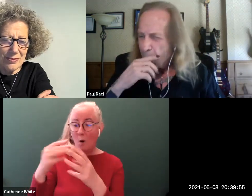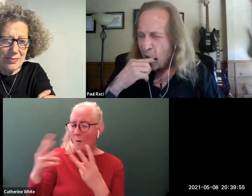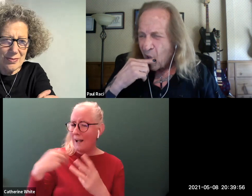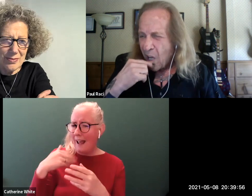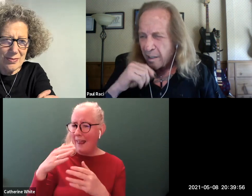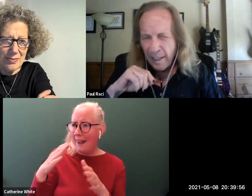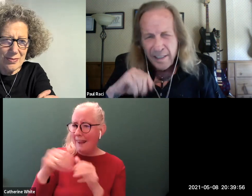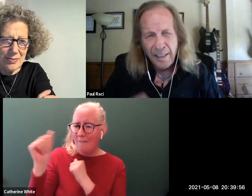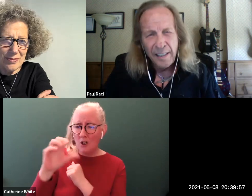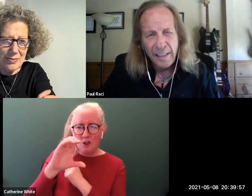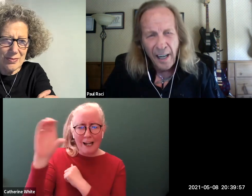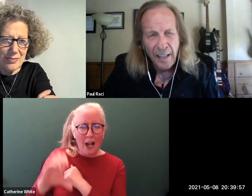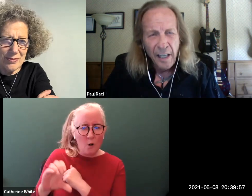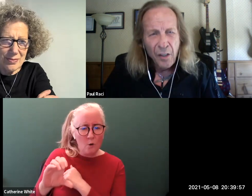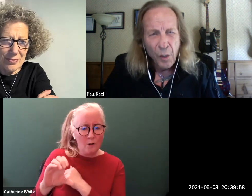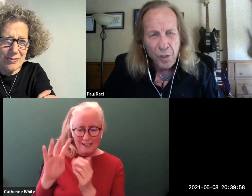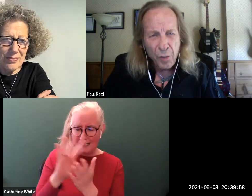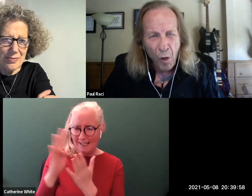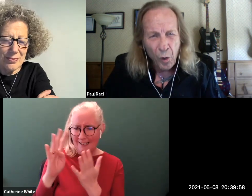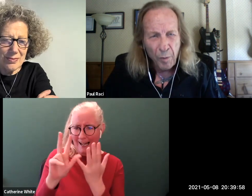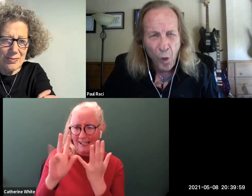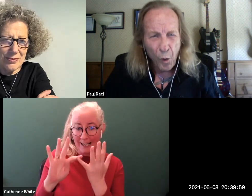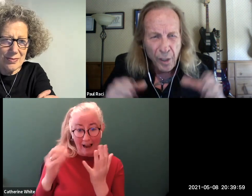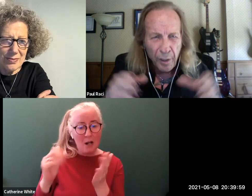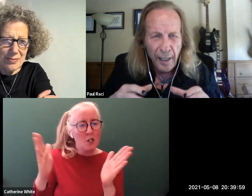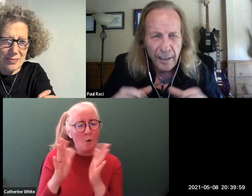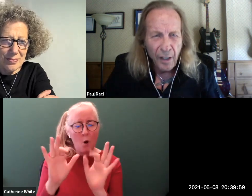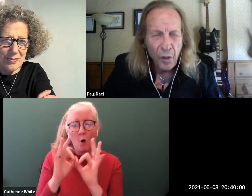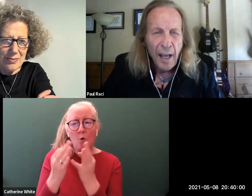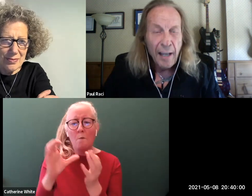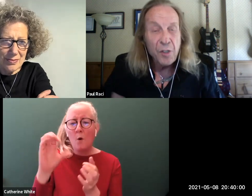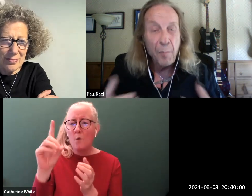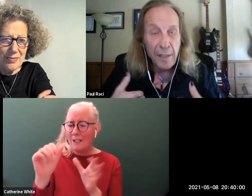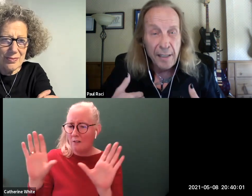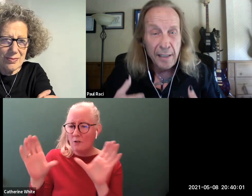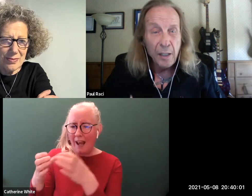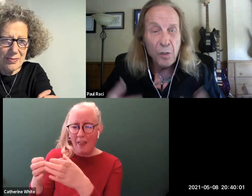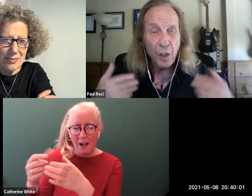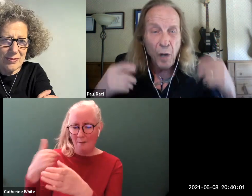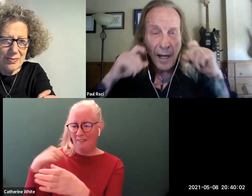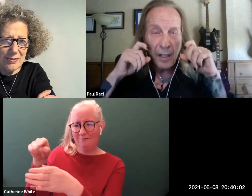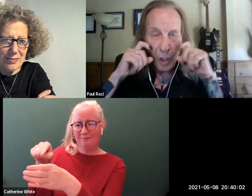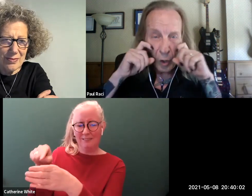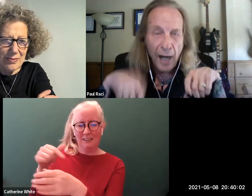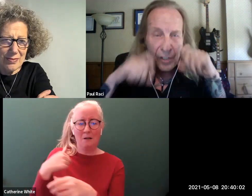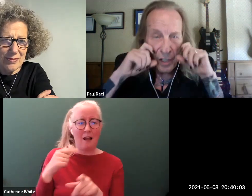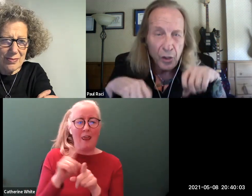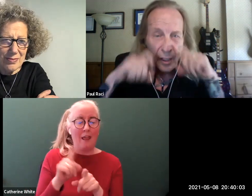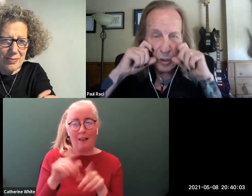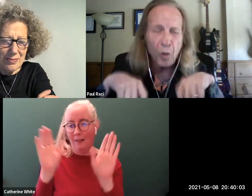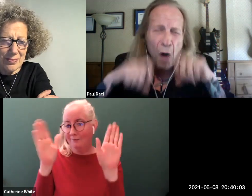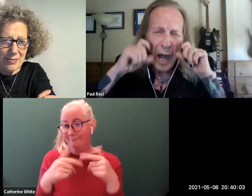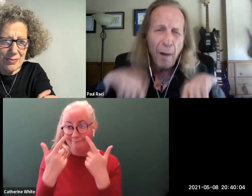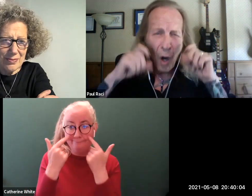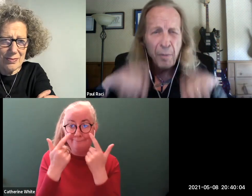Chicago in 1989, there was a small group of coders that were getting together. And to me, it was a cry session. You